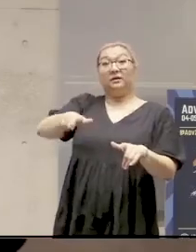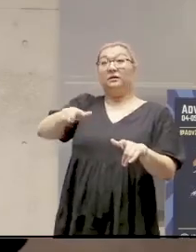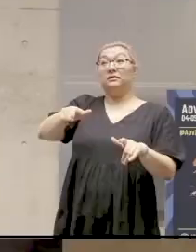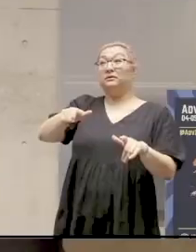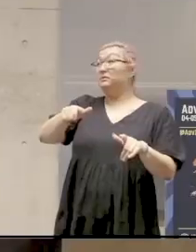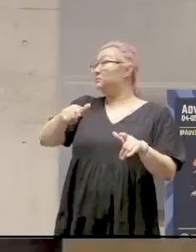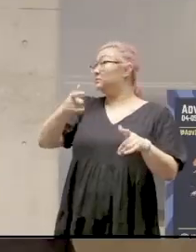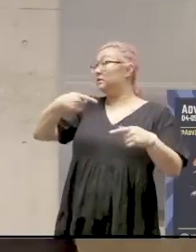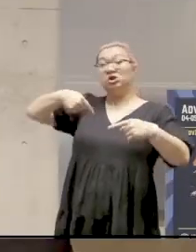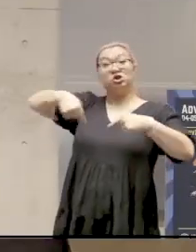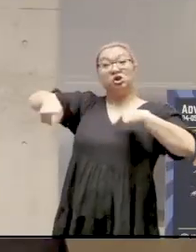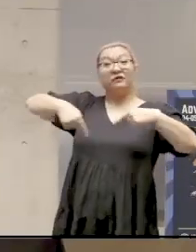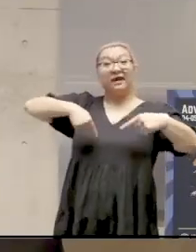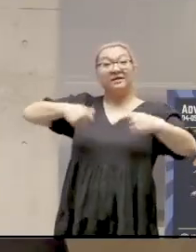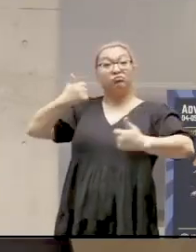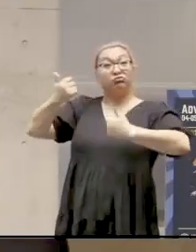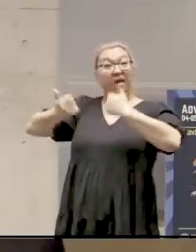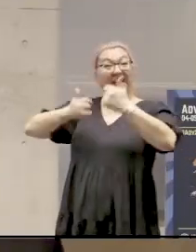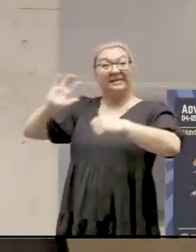The end. So,